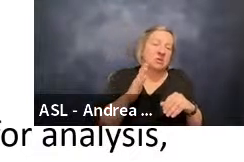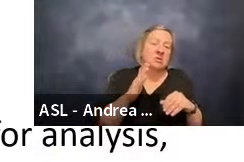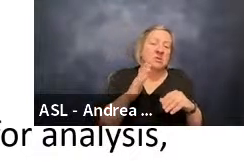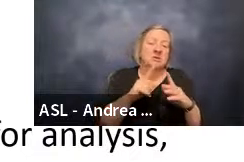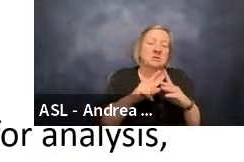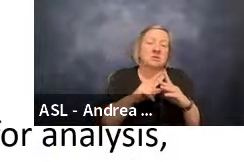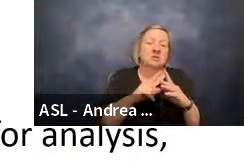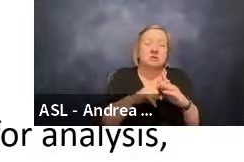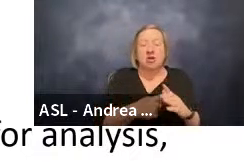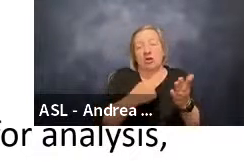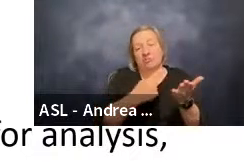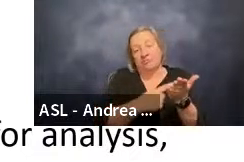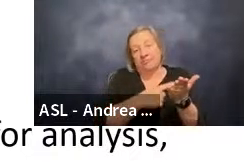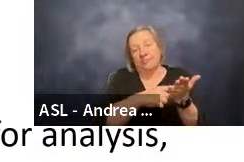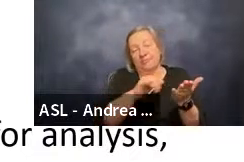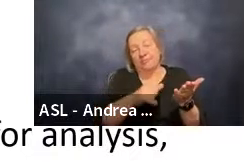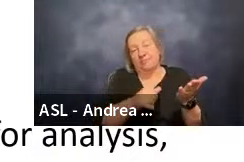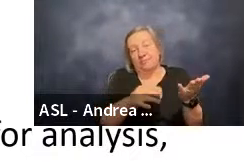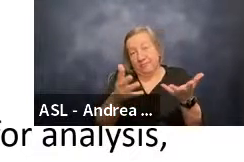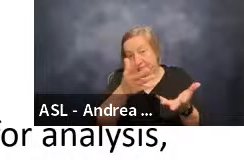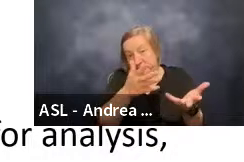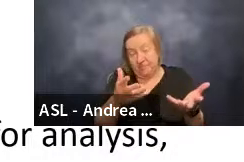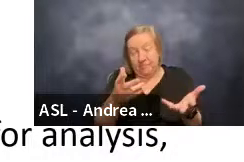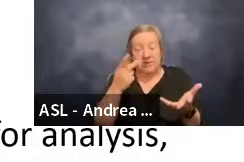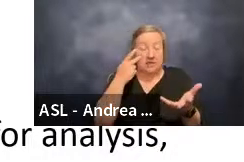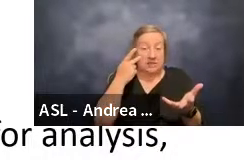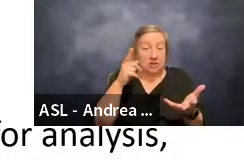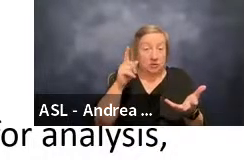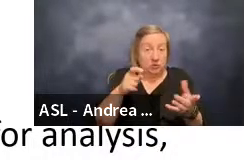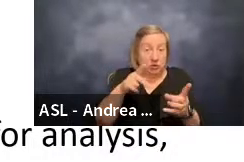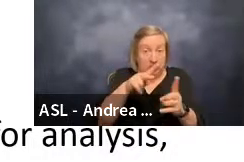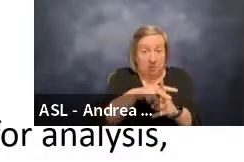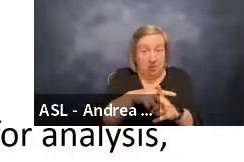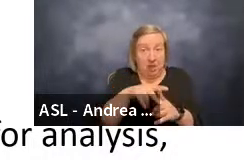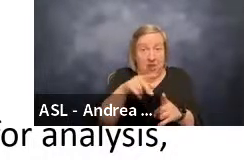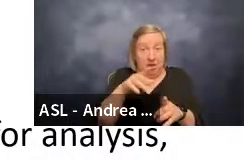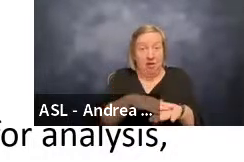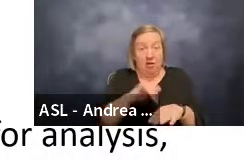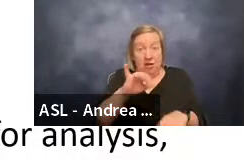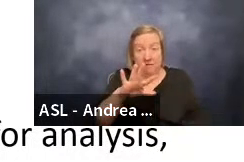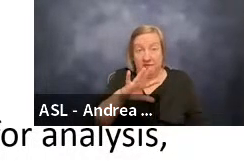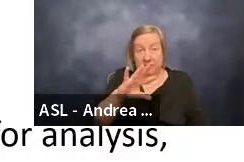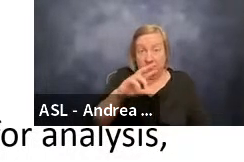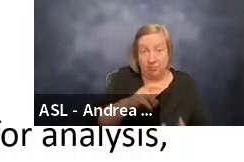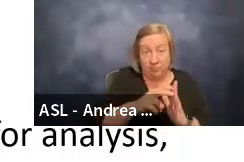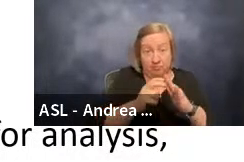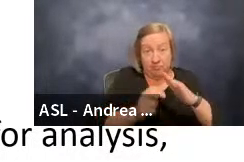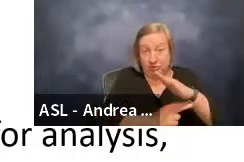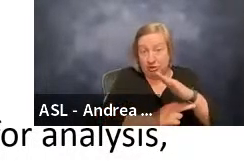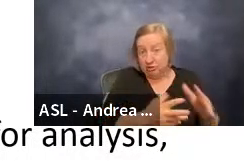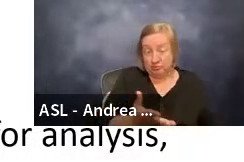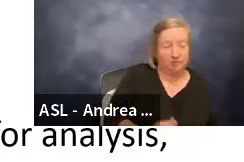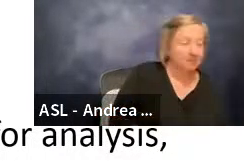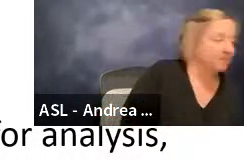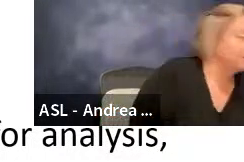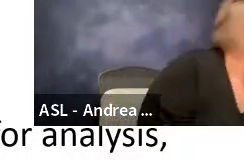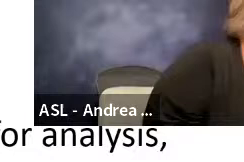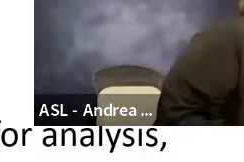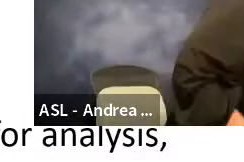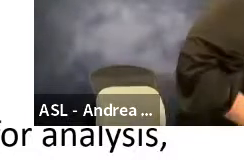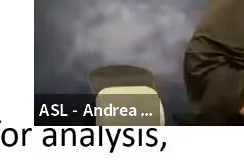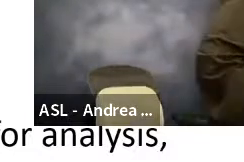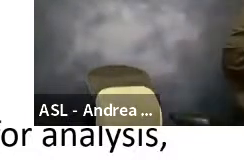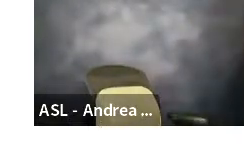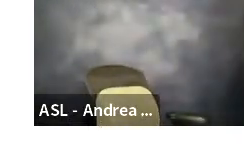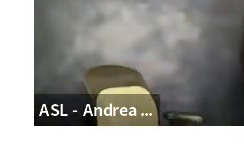into this conversation to determine whether that should be something that's applied on the interstate bridge. So with that, I will turn it over to Carl